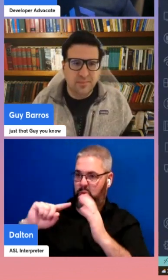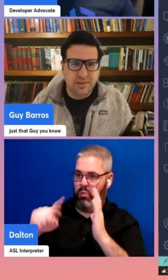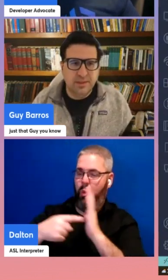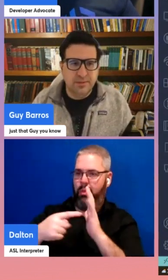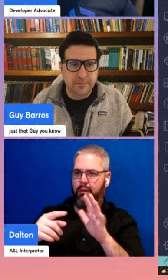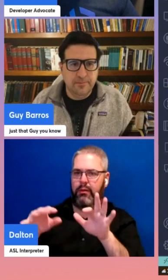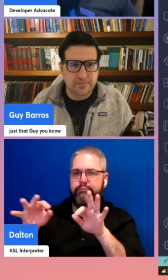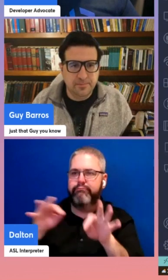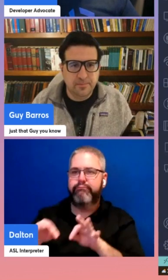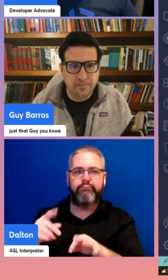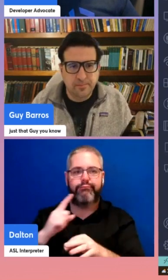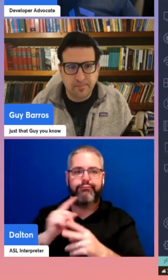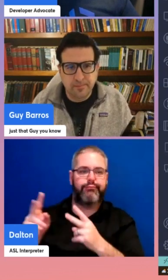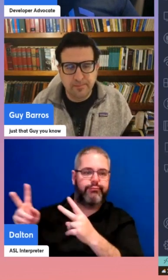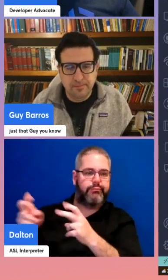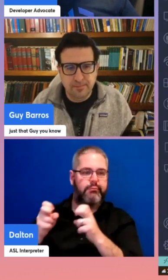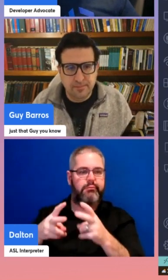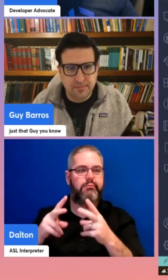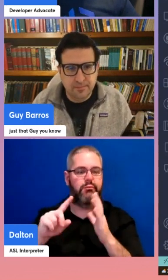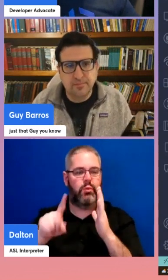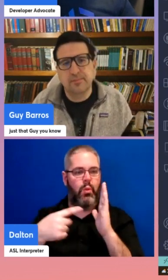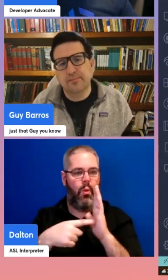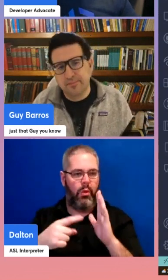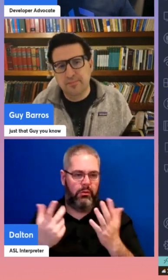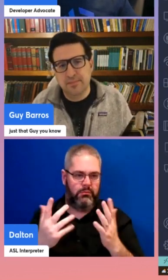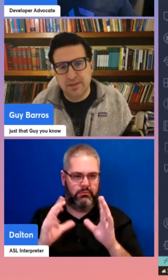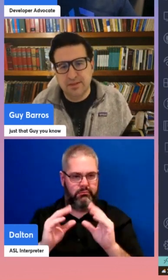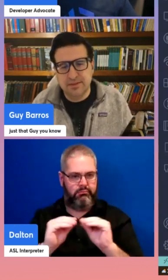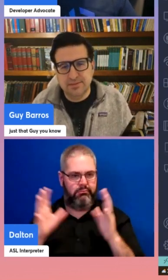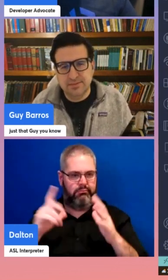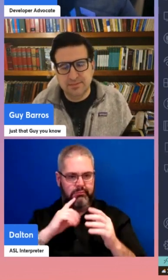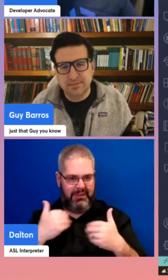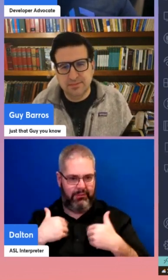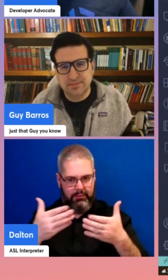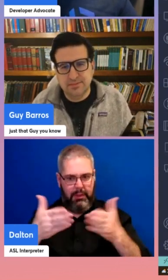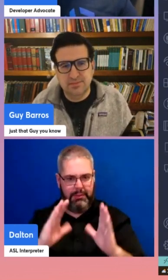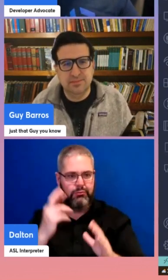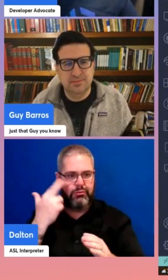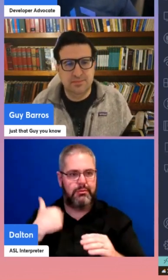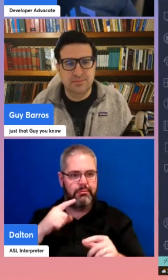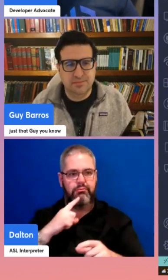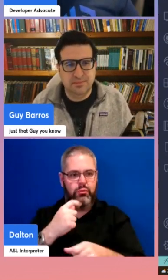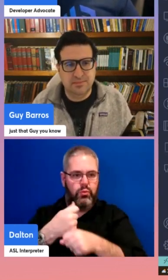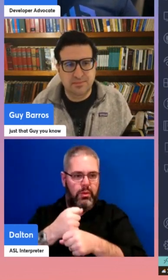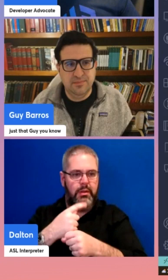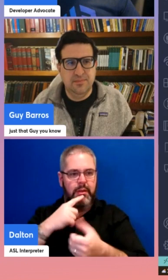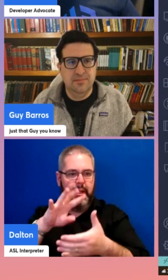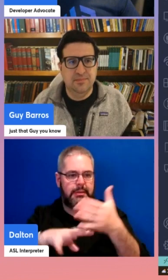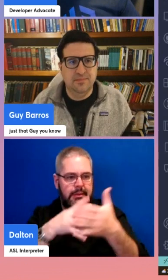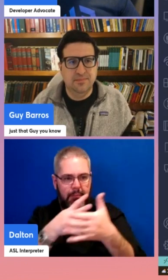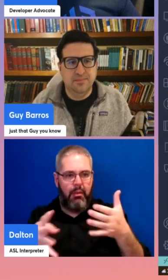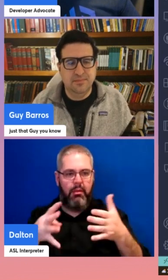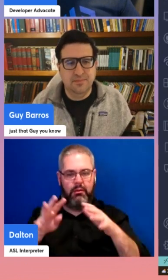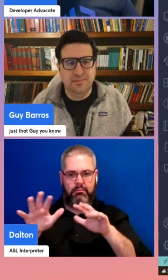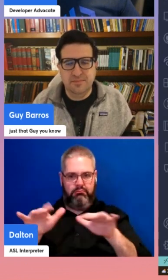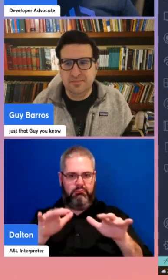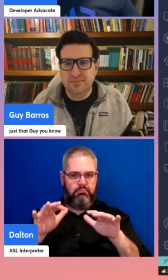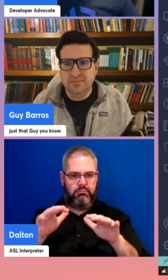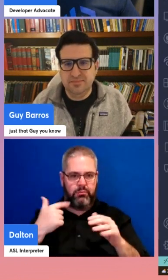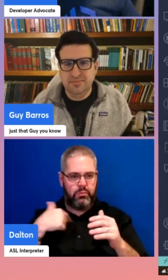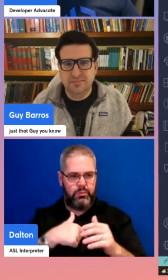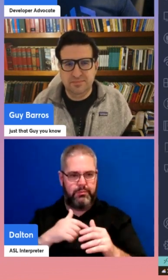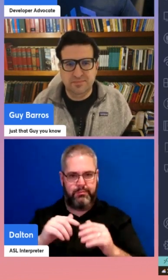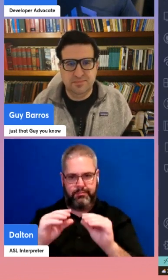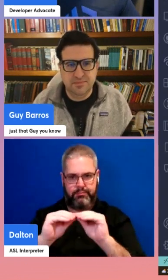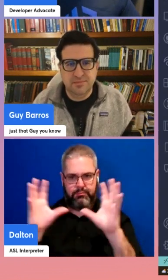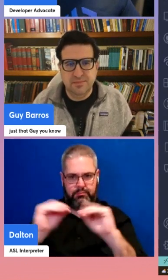importer role. It's obviously very, very permissive because it needs to be able to create tables and stuff. But we specify the